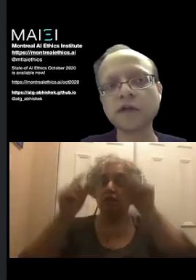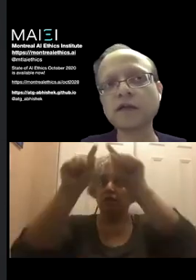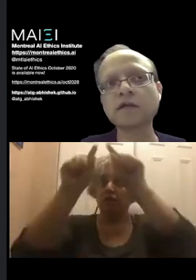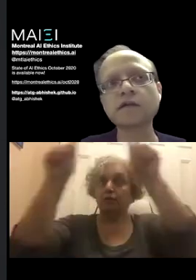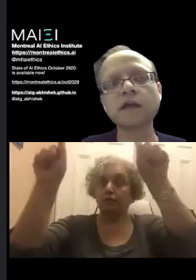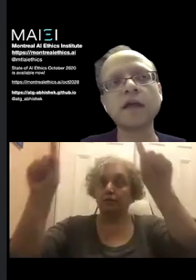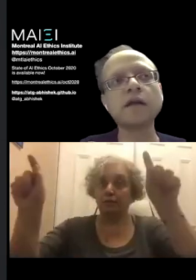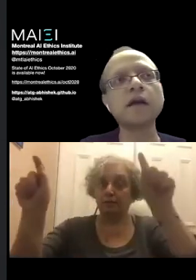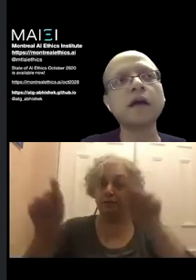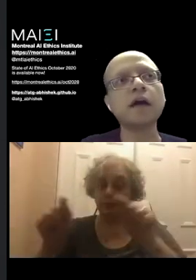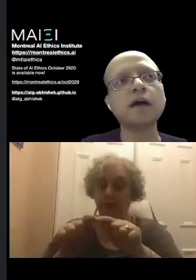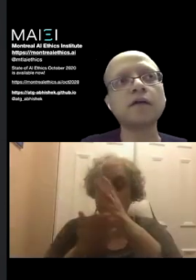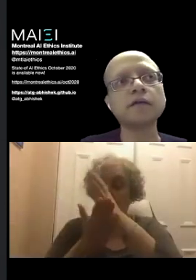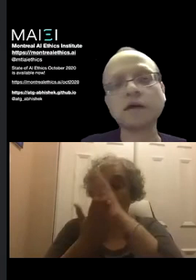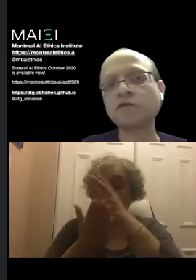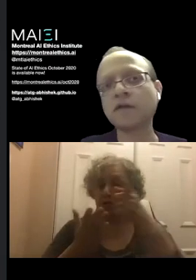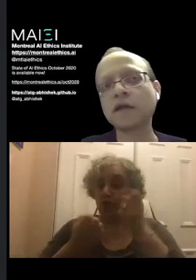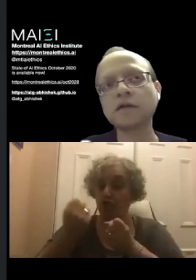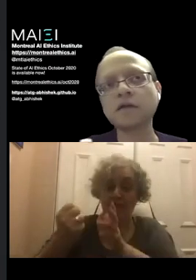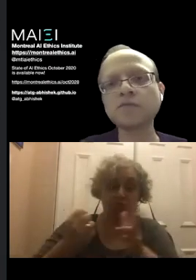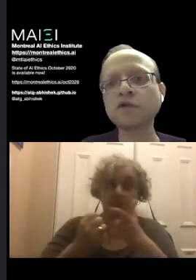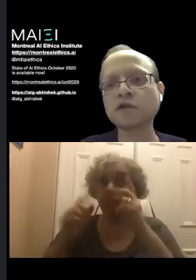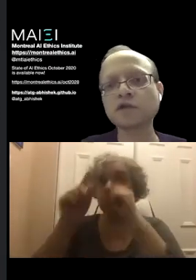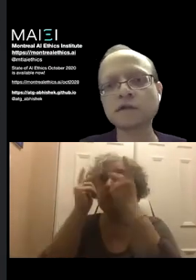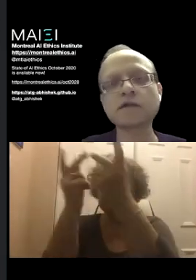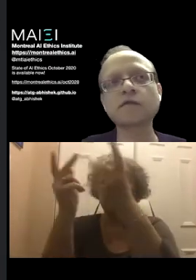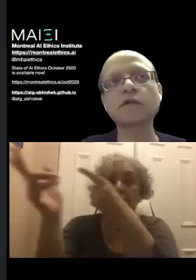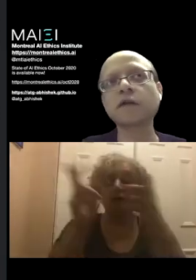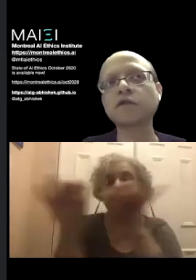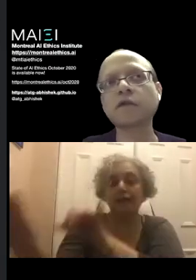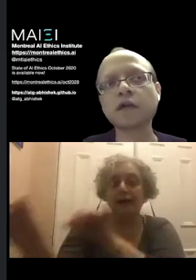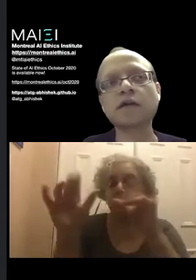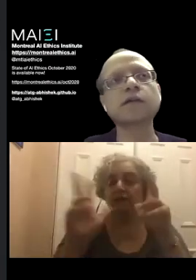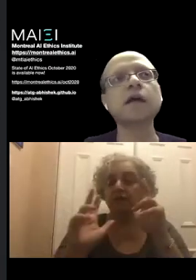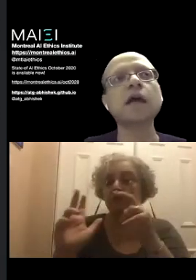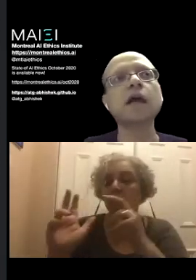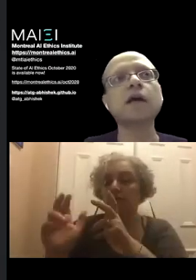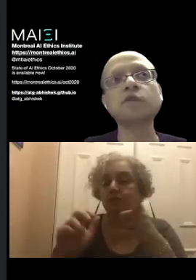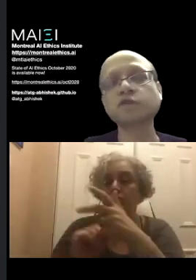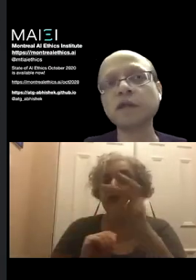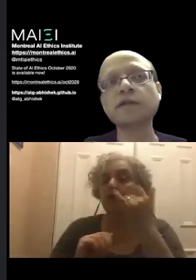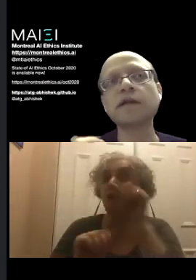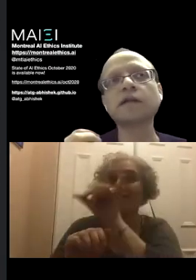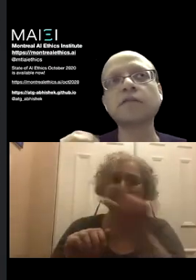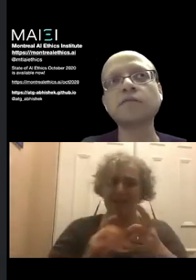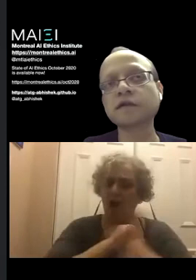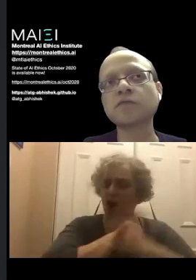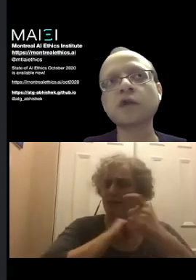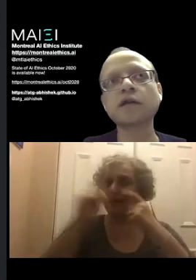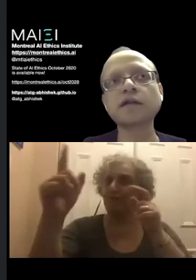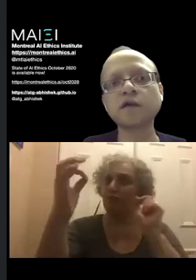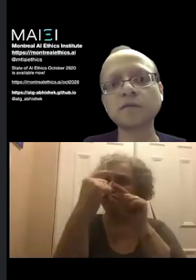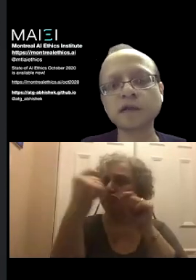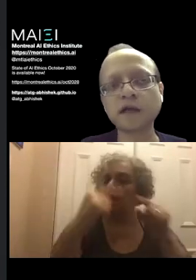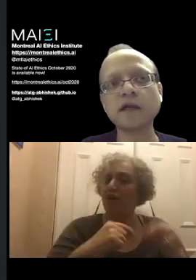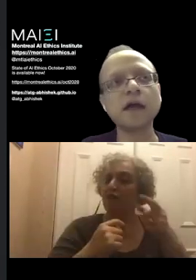trigger failures in in the computer vision systems of self-driving cars, which means that it can misinterpret